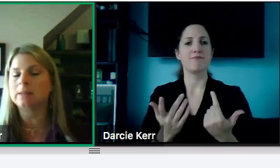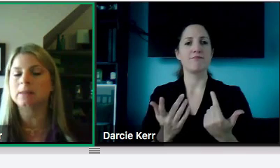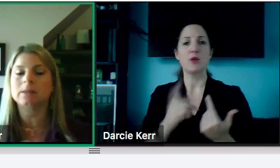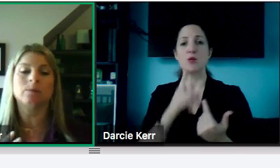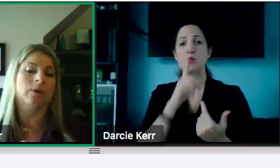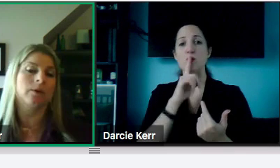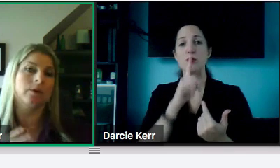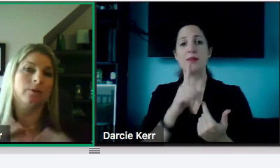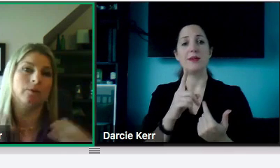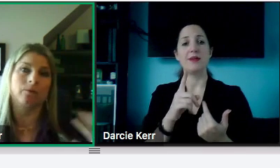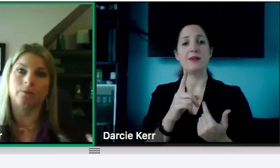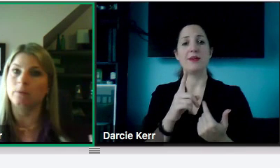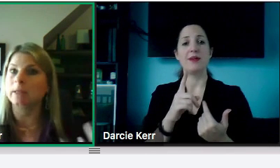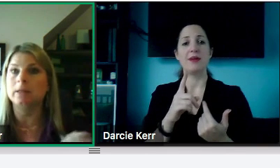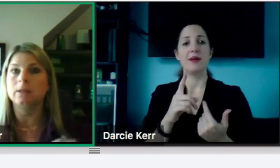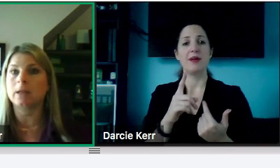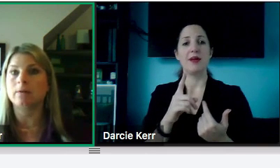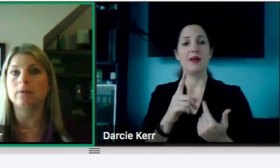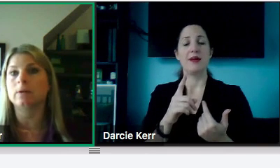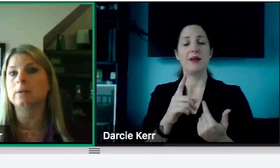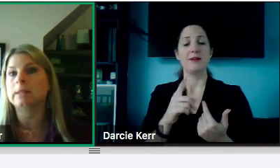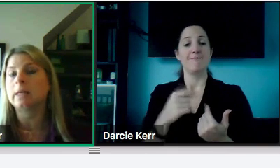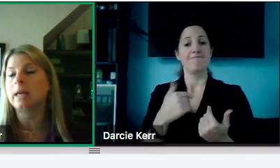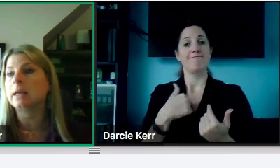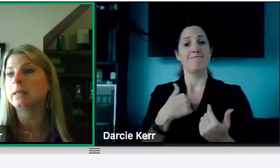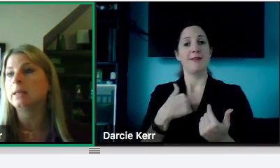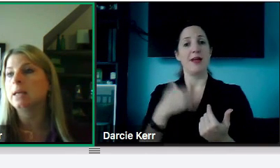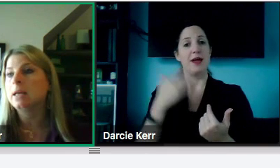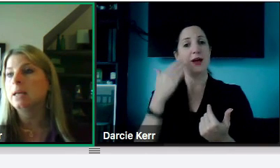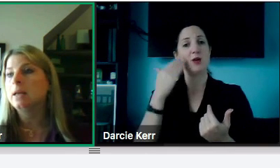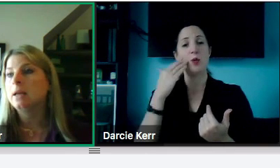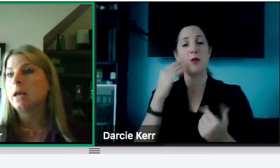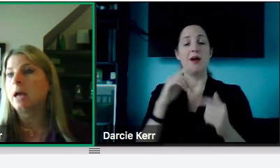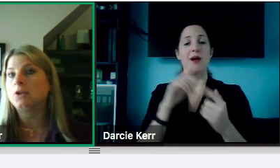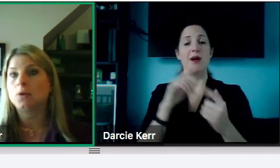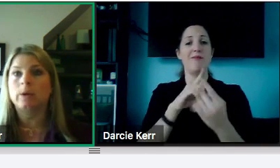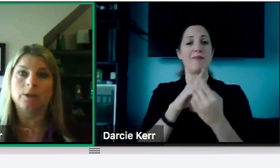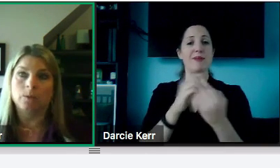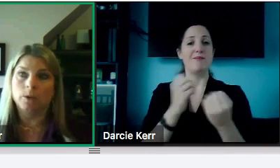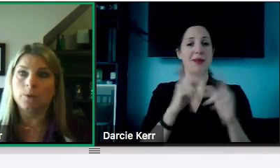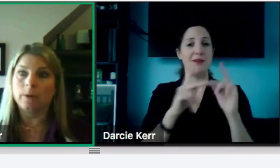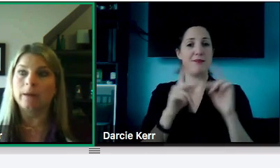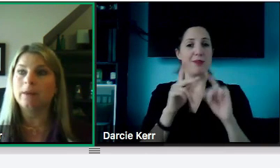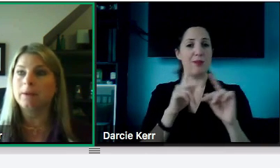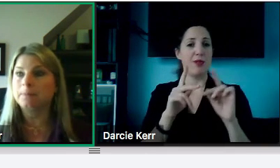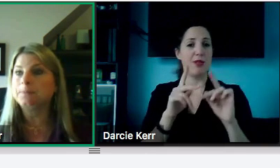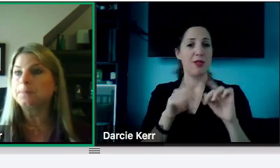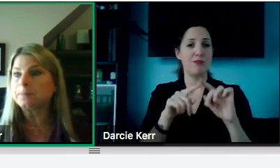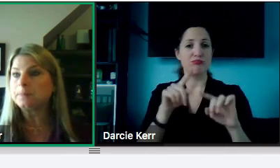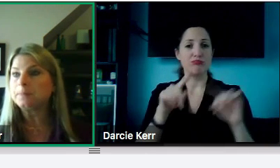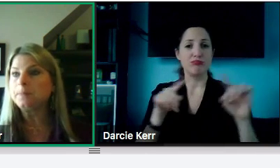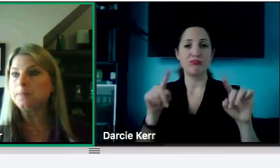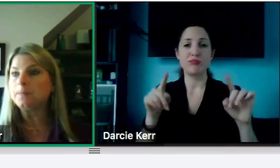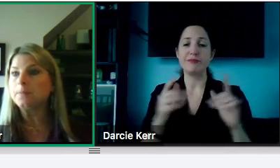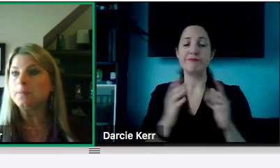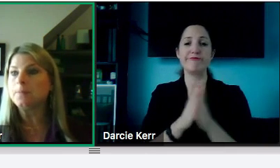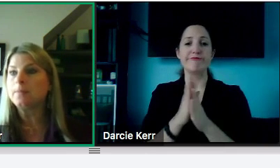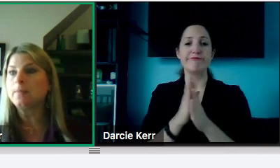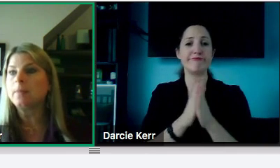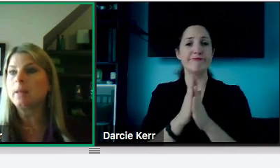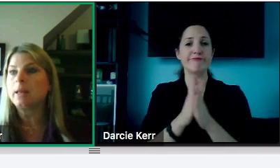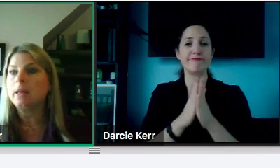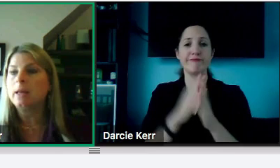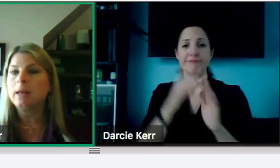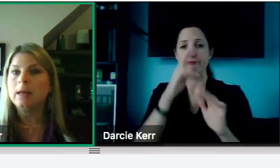stuck in the business world. They're really diverse and a joy to work with.